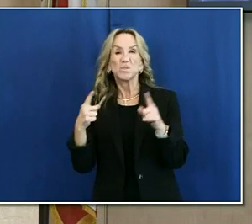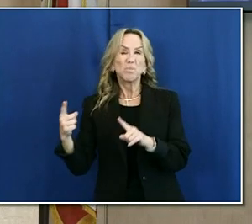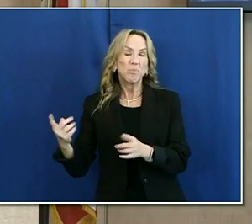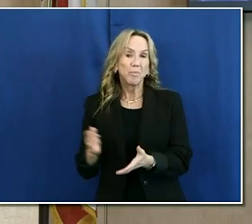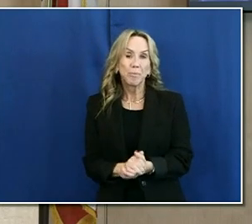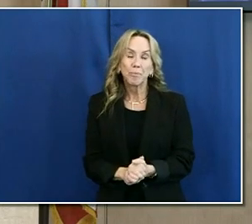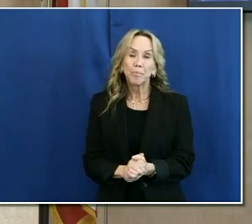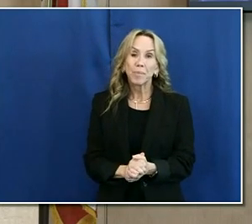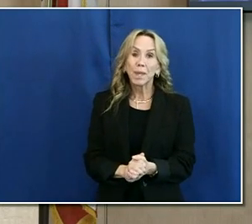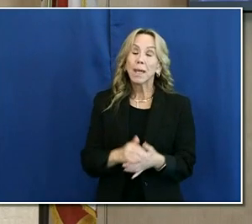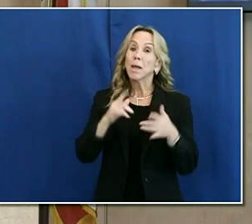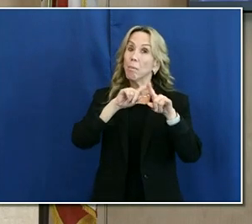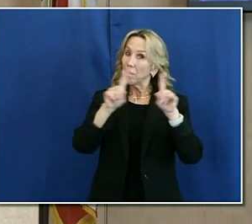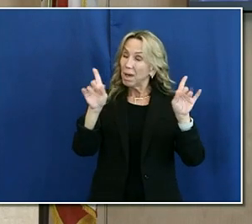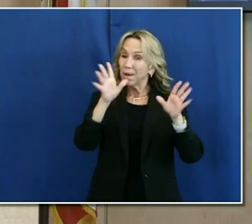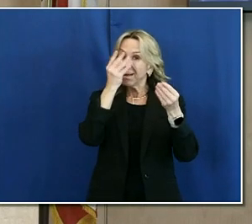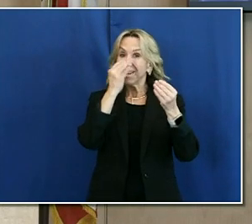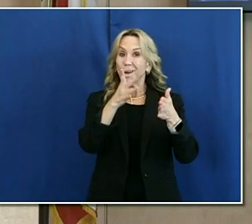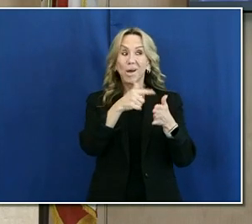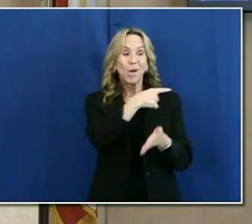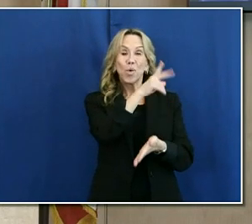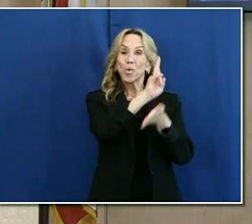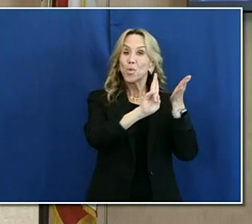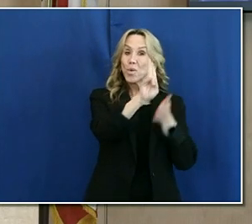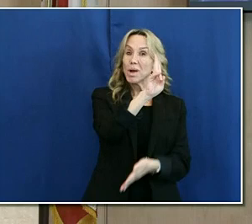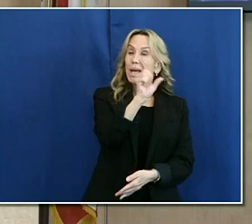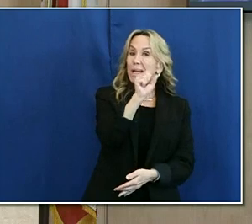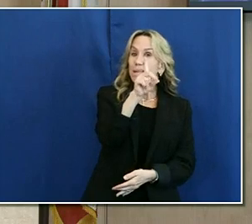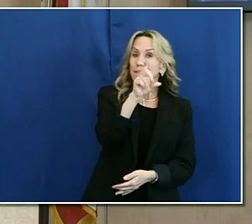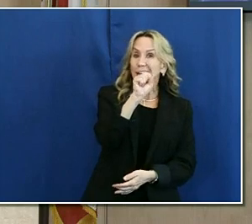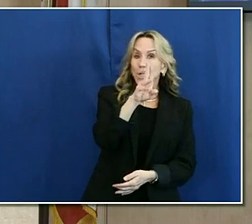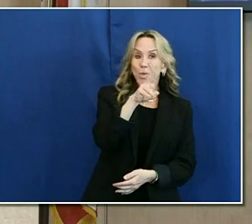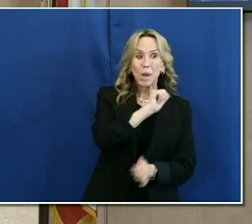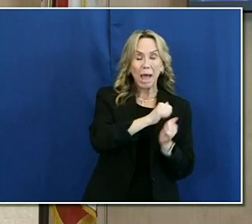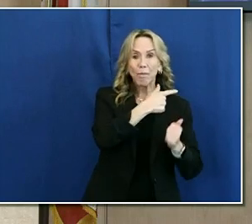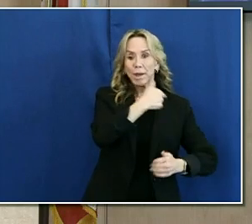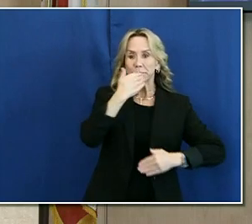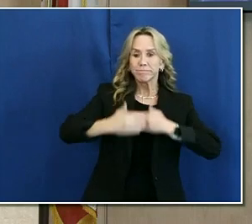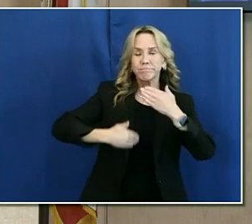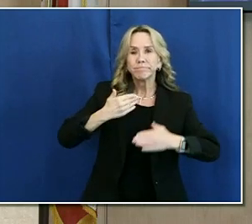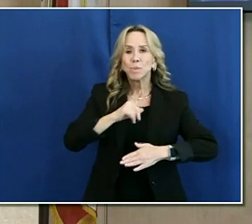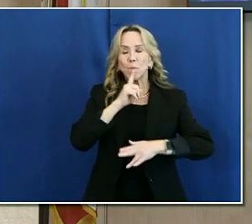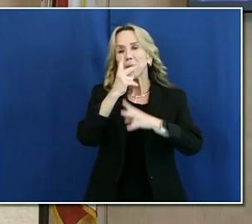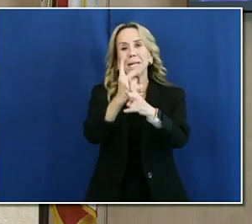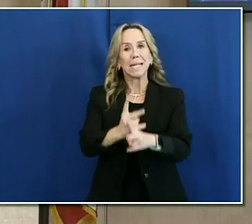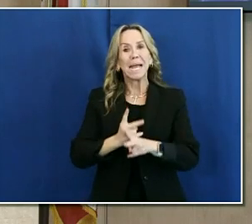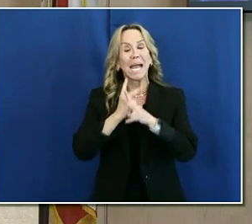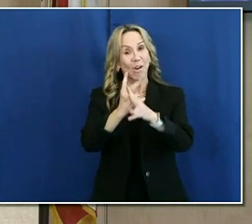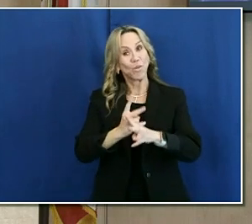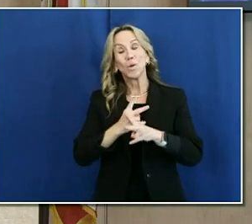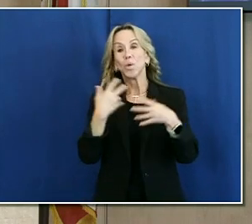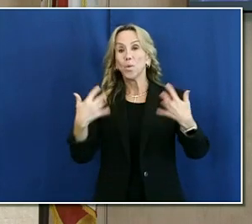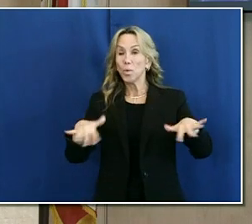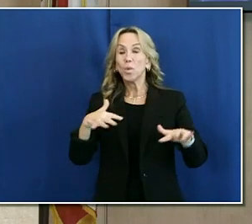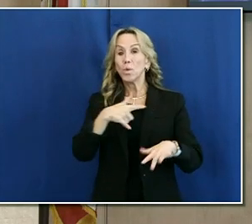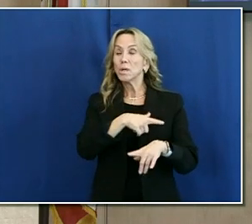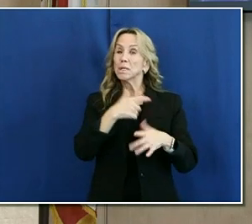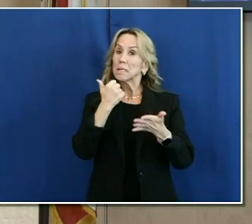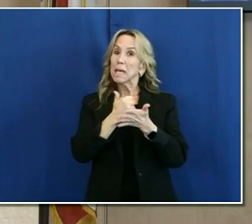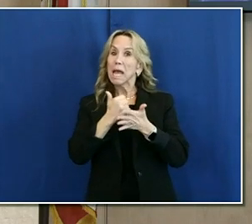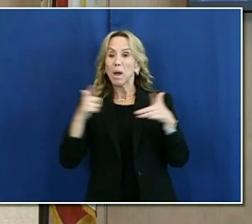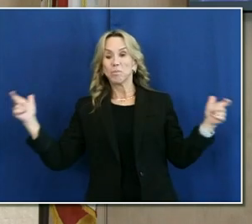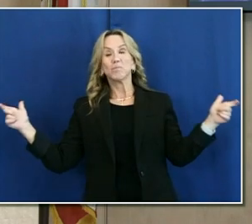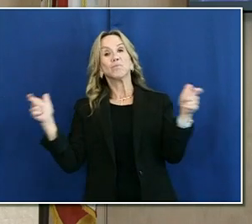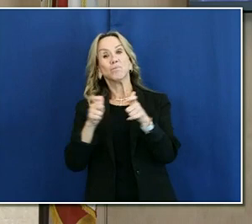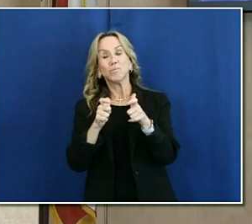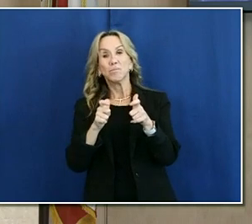the university is taking to, in an abundance of caution, to restrict future potential activity, I think